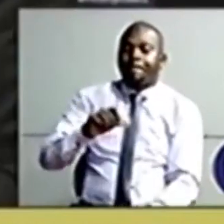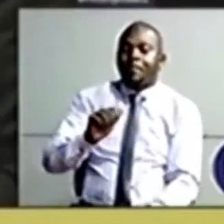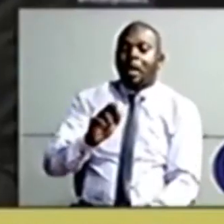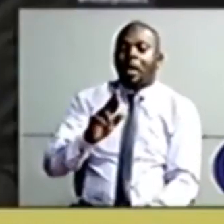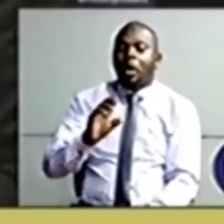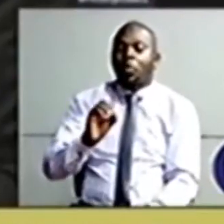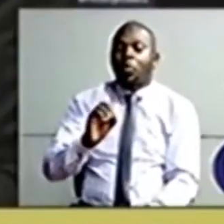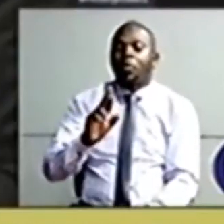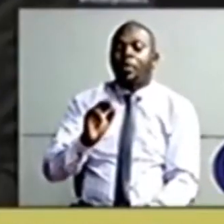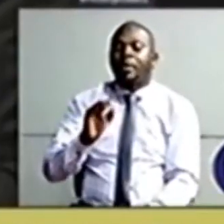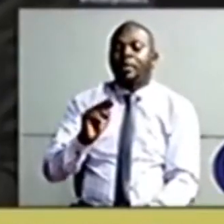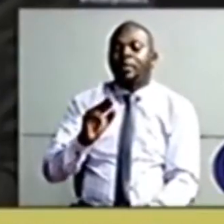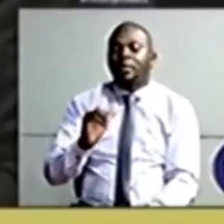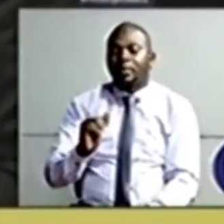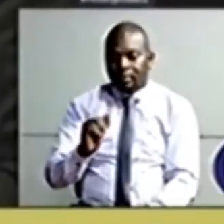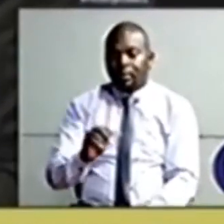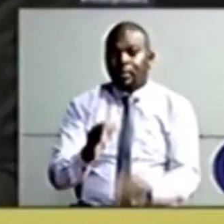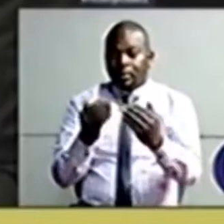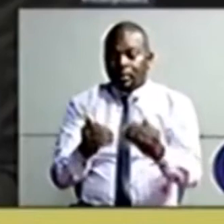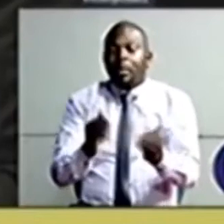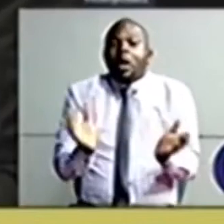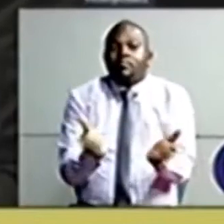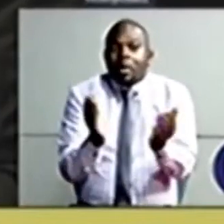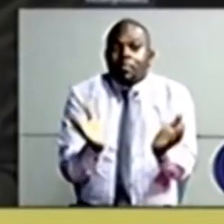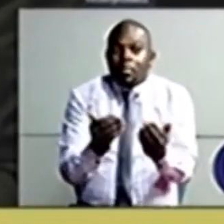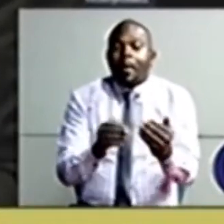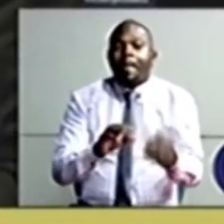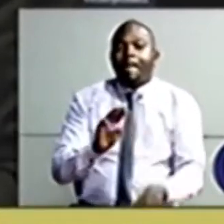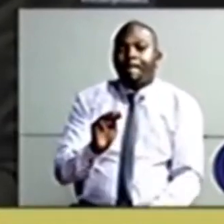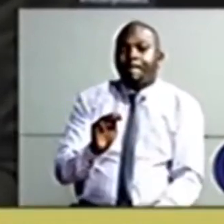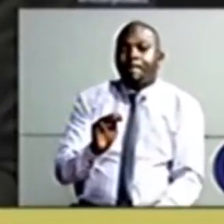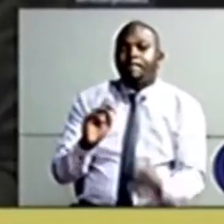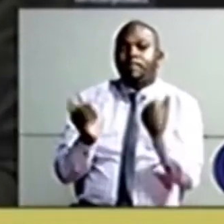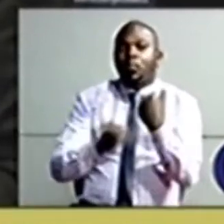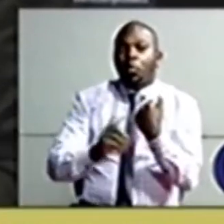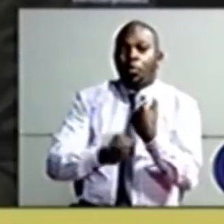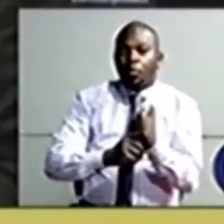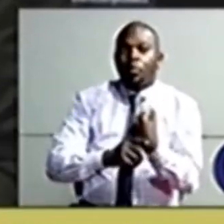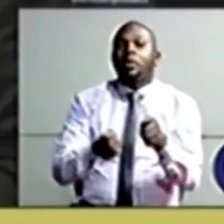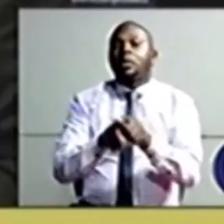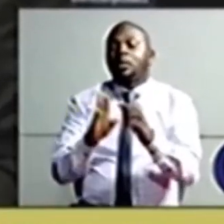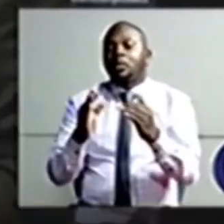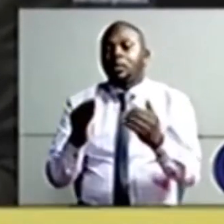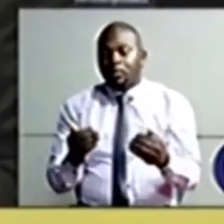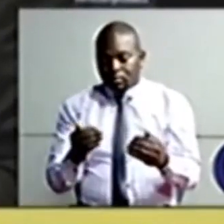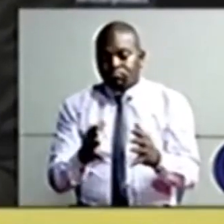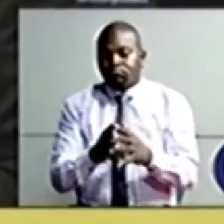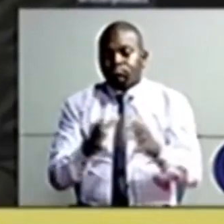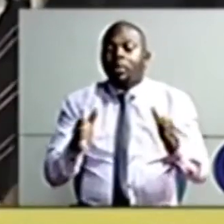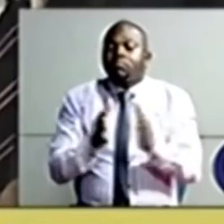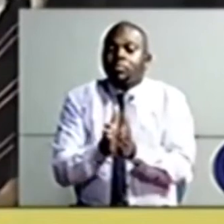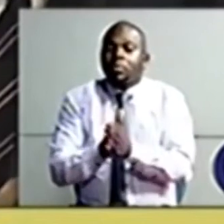this note to encourage Moyo and the newly created Obongi district to expedite